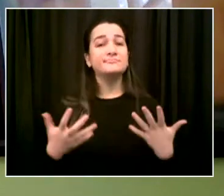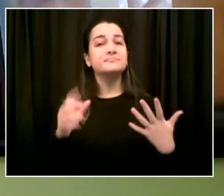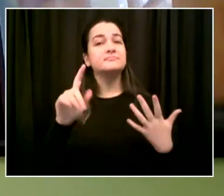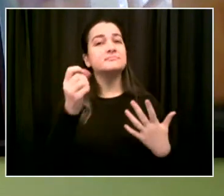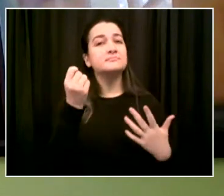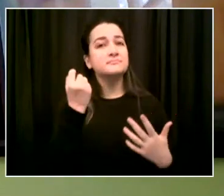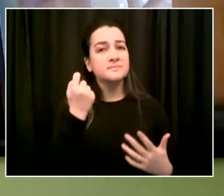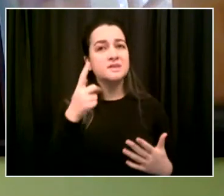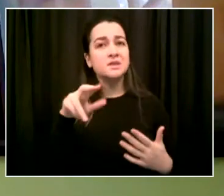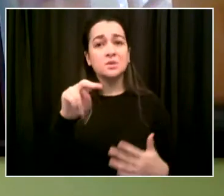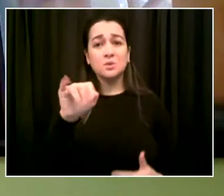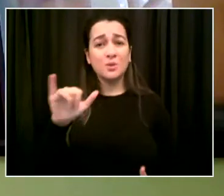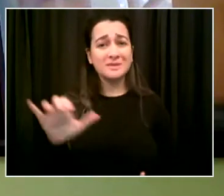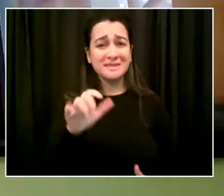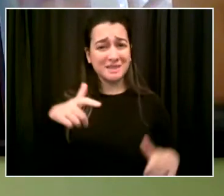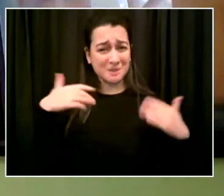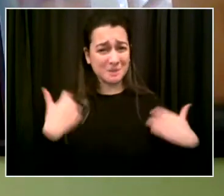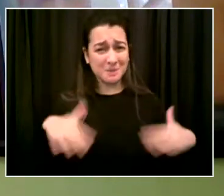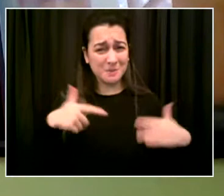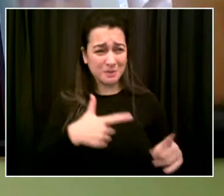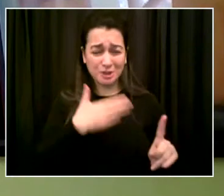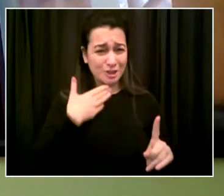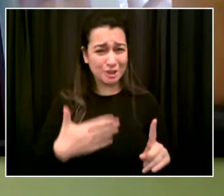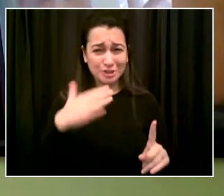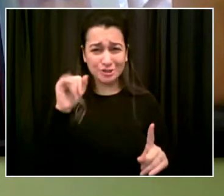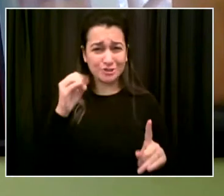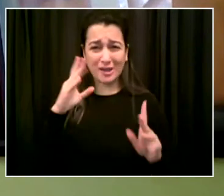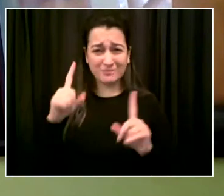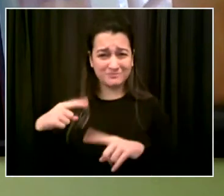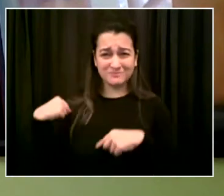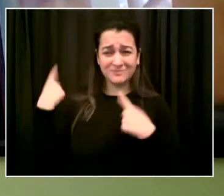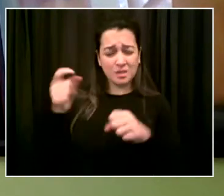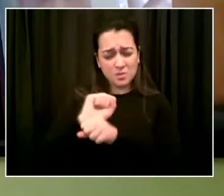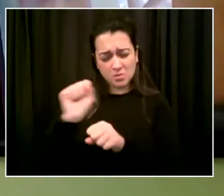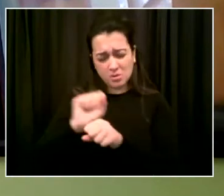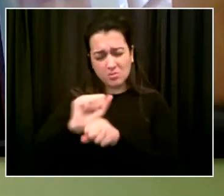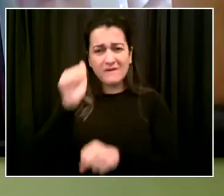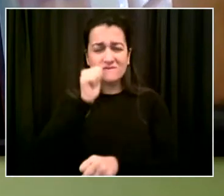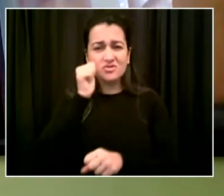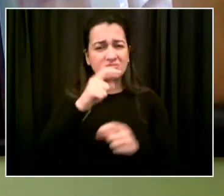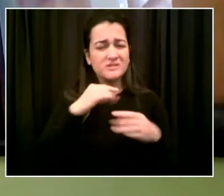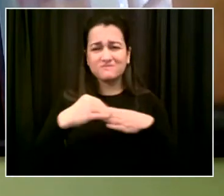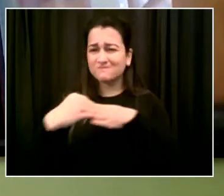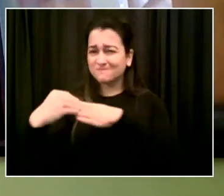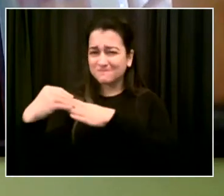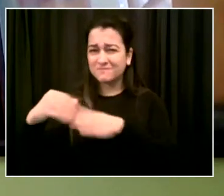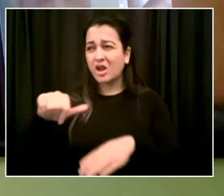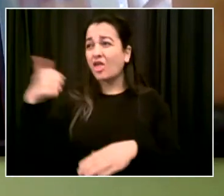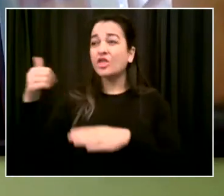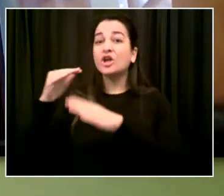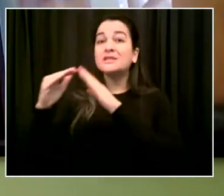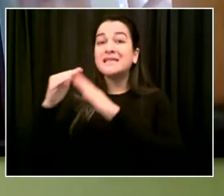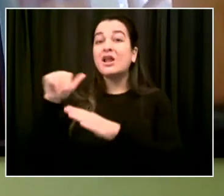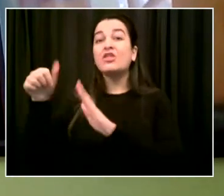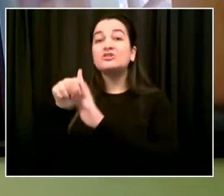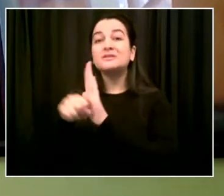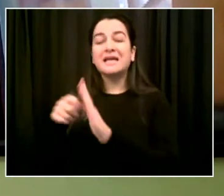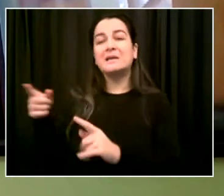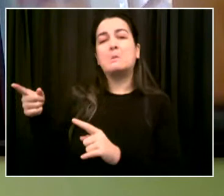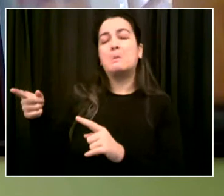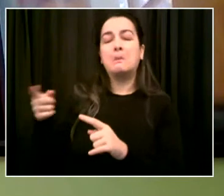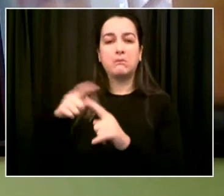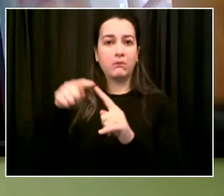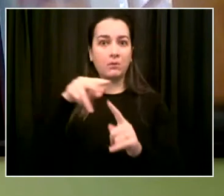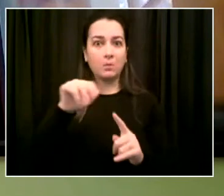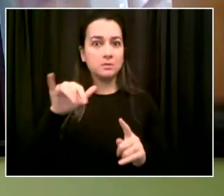is incredibly complex and challenging to do. So we really couldn't get to the stage of sequencing a large proportion of our specimens until we had all of